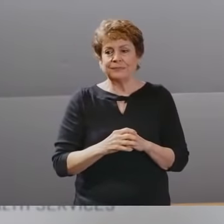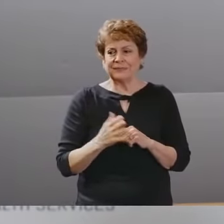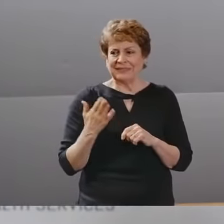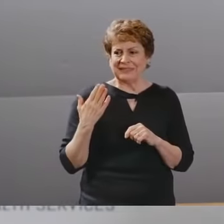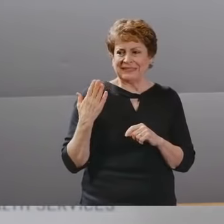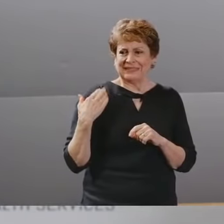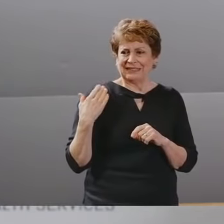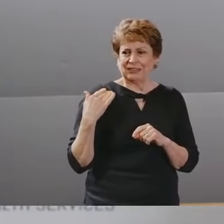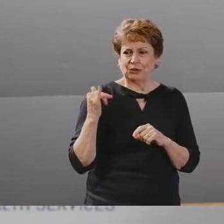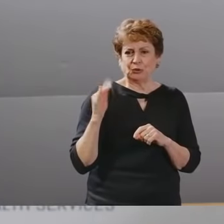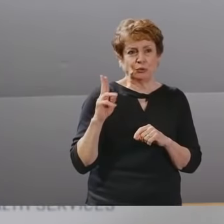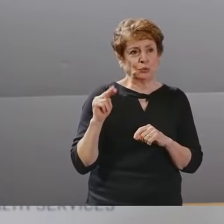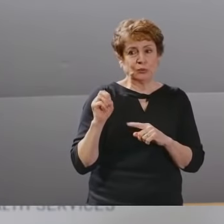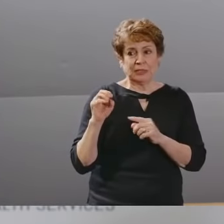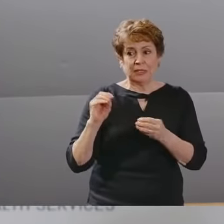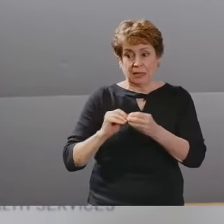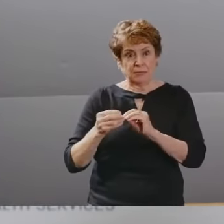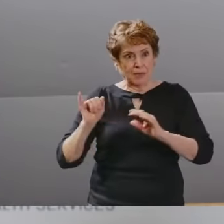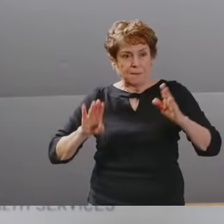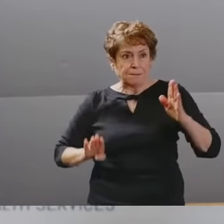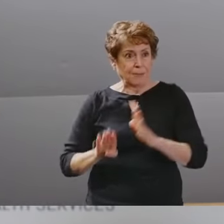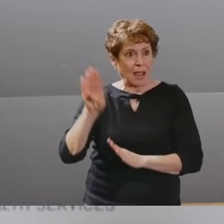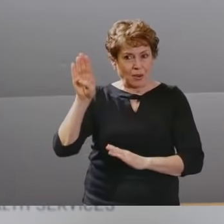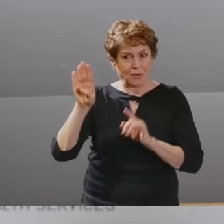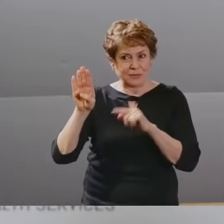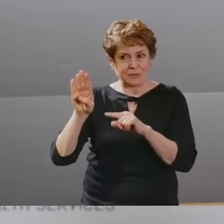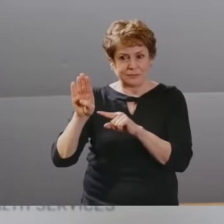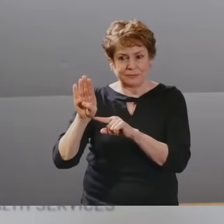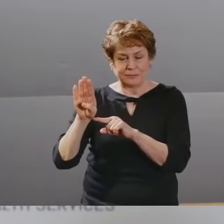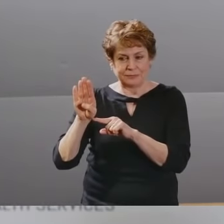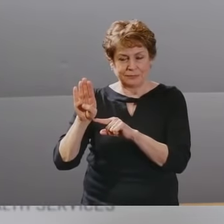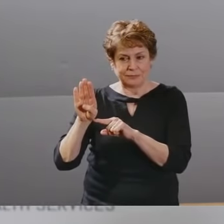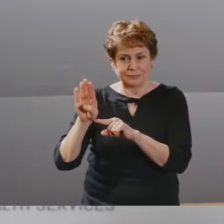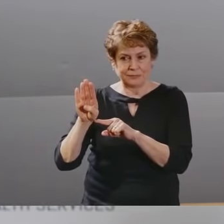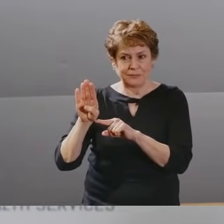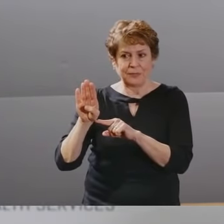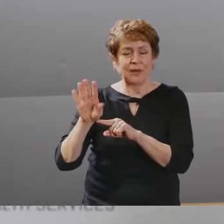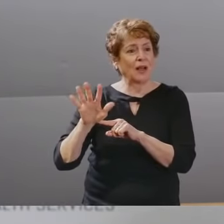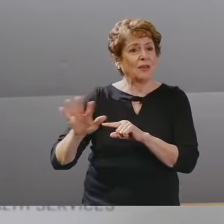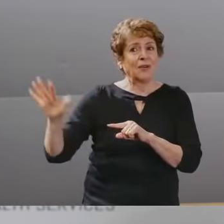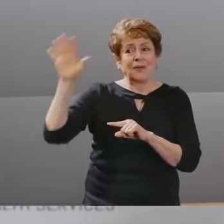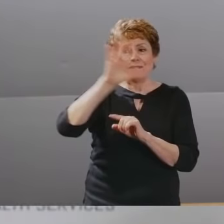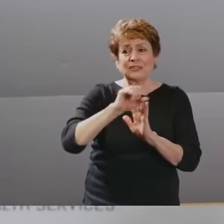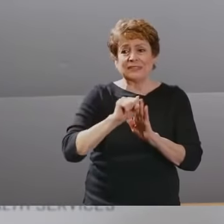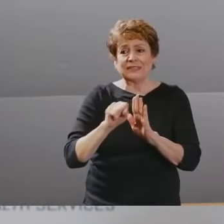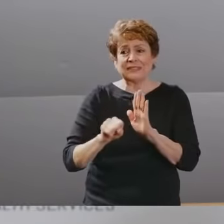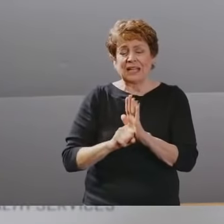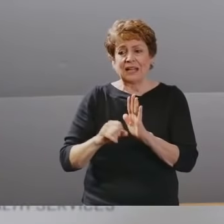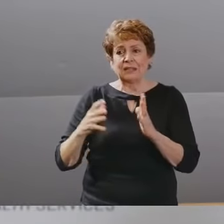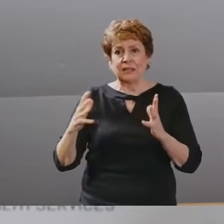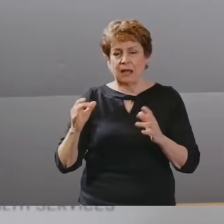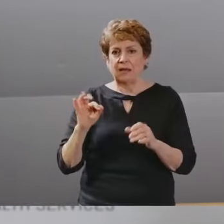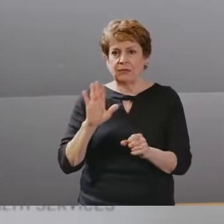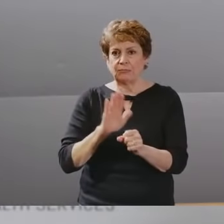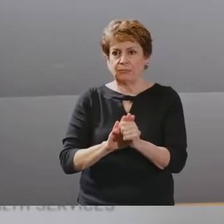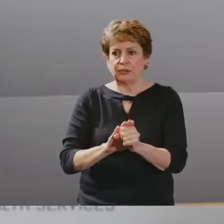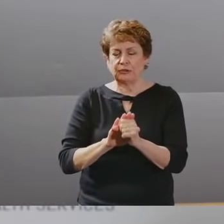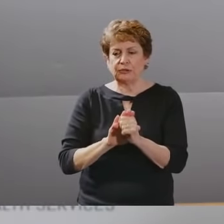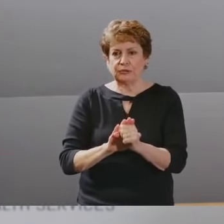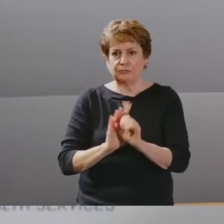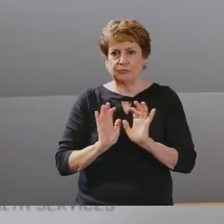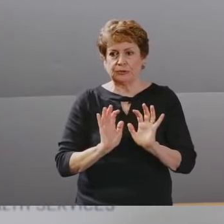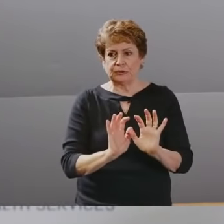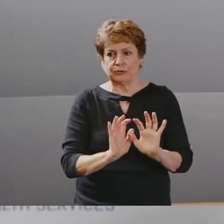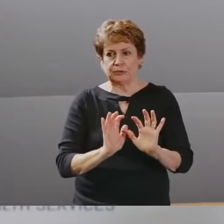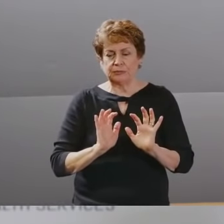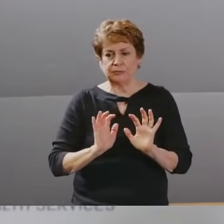spike in cases, you were under incredible pressure from elected leaders across the state to do a statewide mask ordinance. You refused to